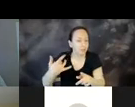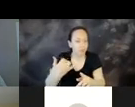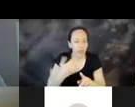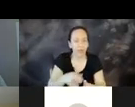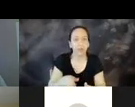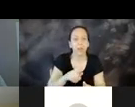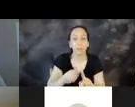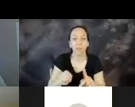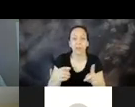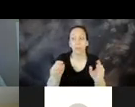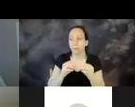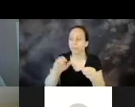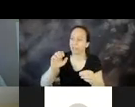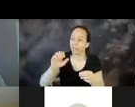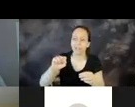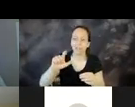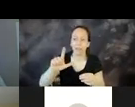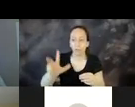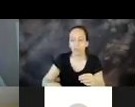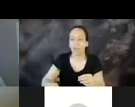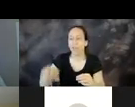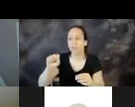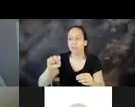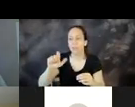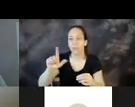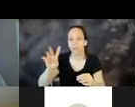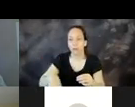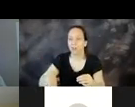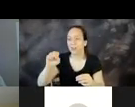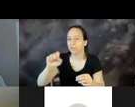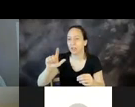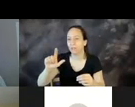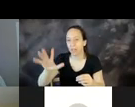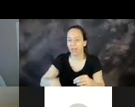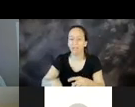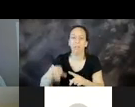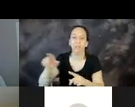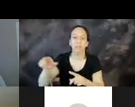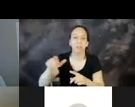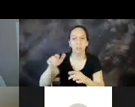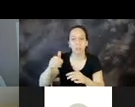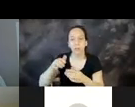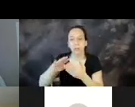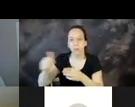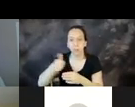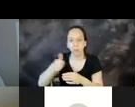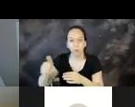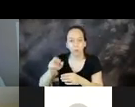to include the SL3, SL4, SL5, commuter rail zone 1A stations, and Green Line